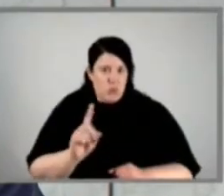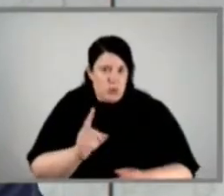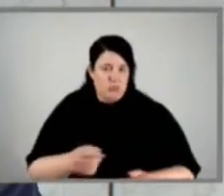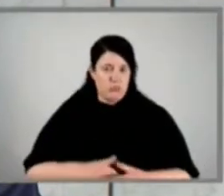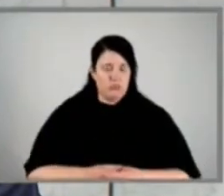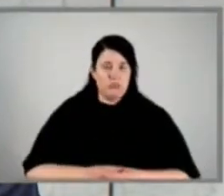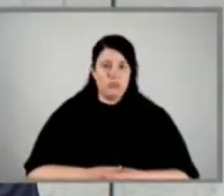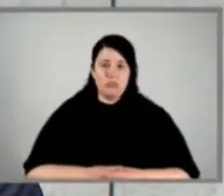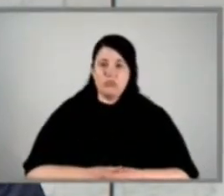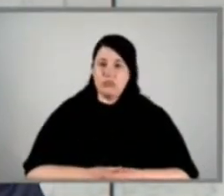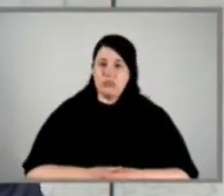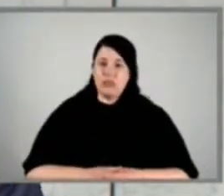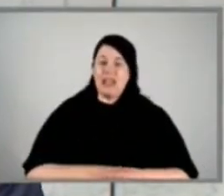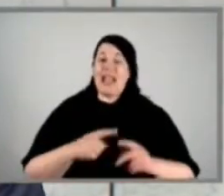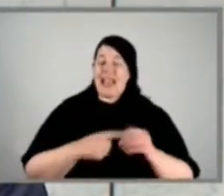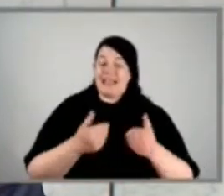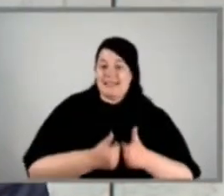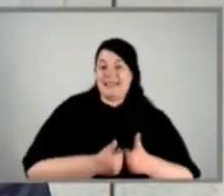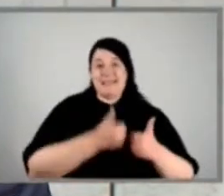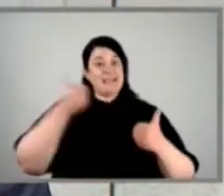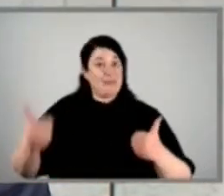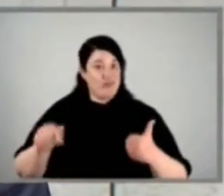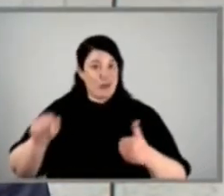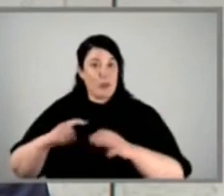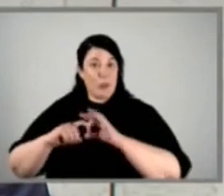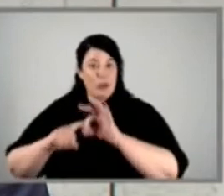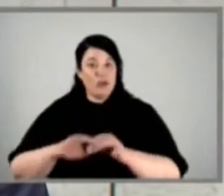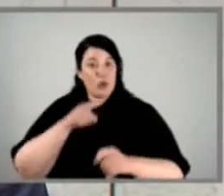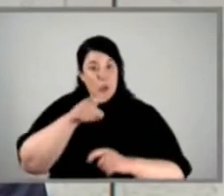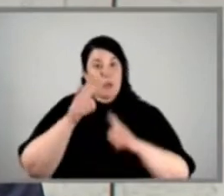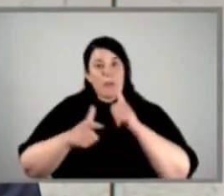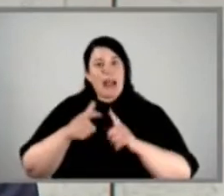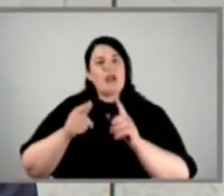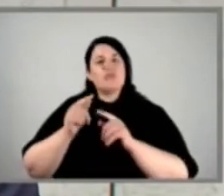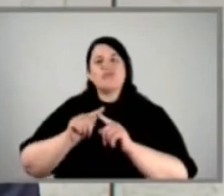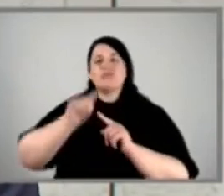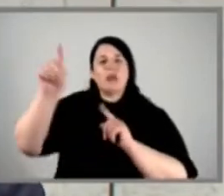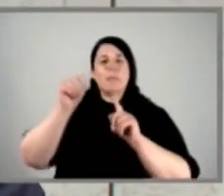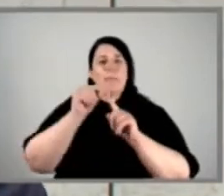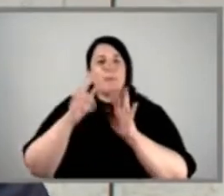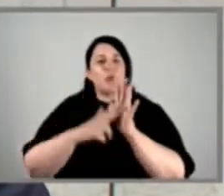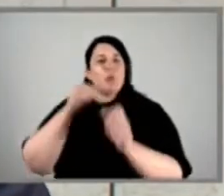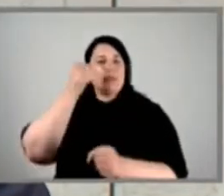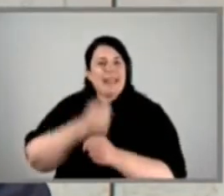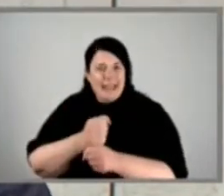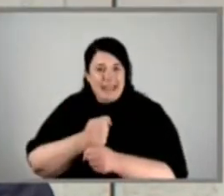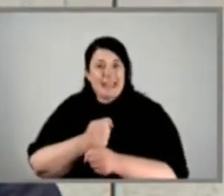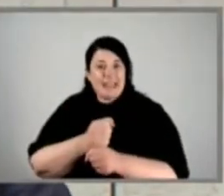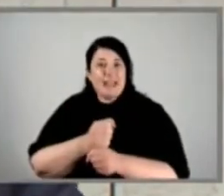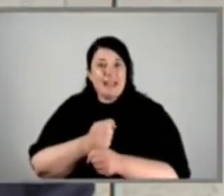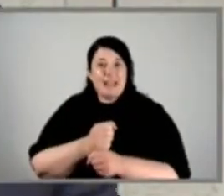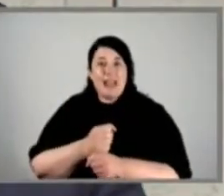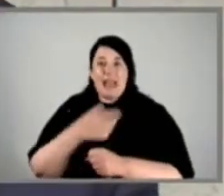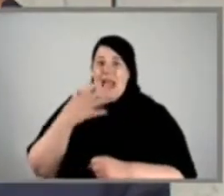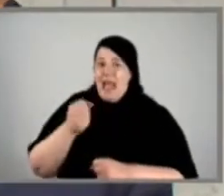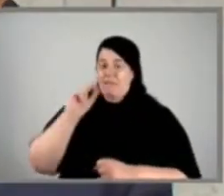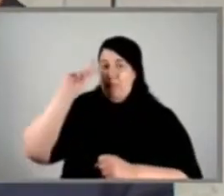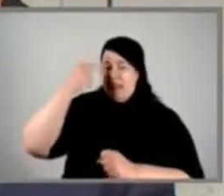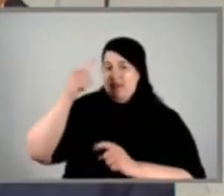And very separately, you are planning to travel to Papua New Guinea. We're seeing media reports that there is a political challenge on the Prime